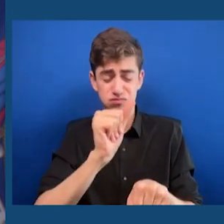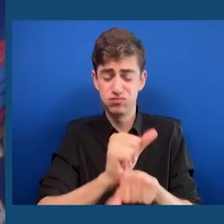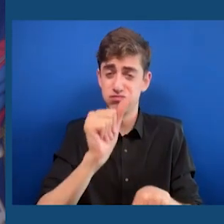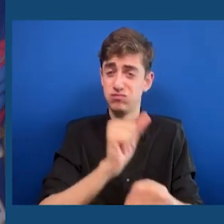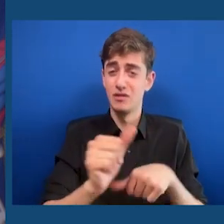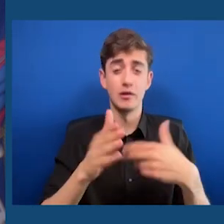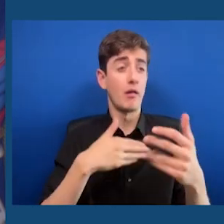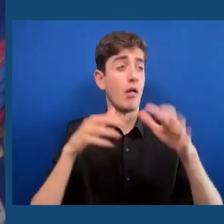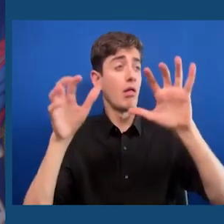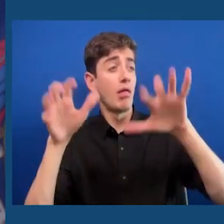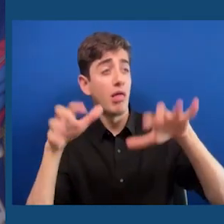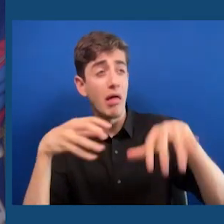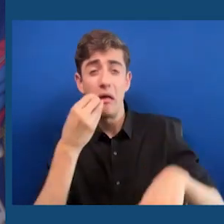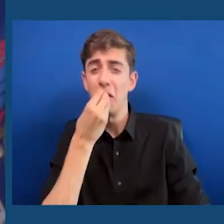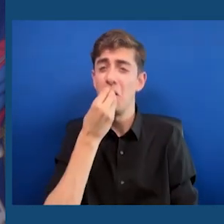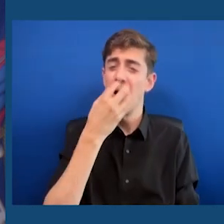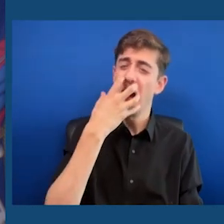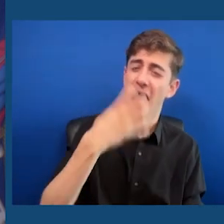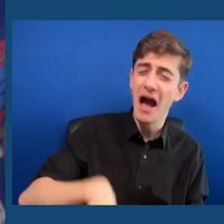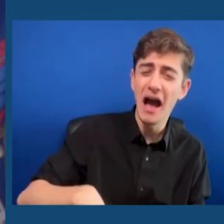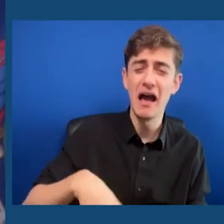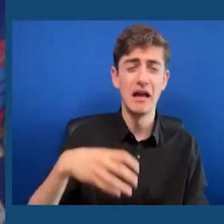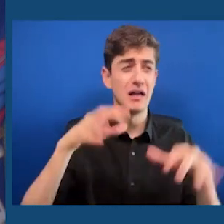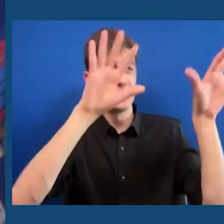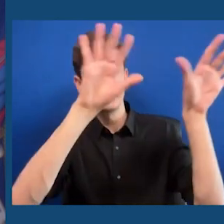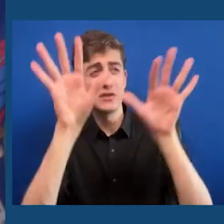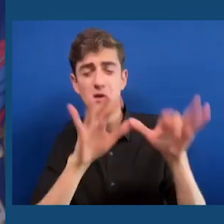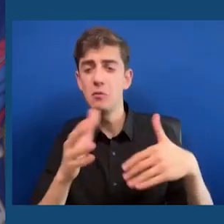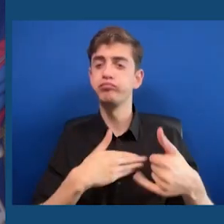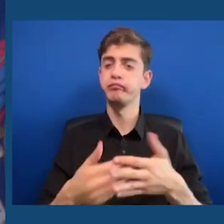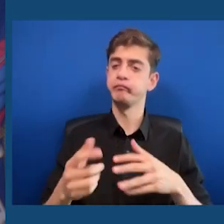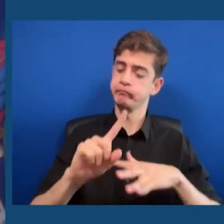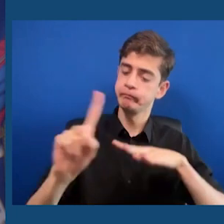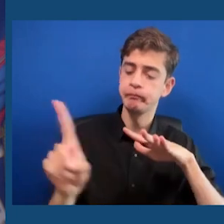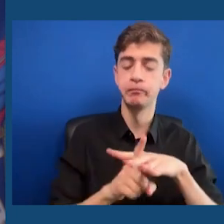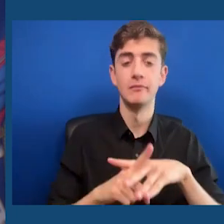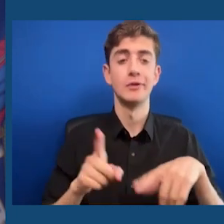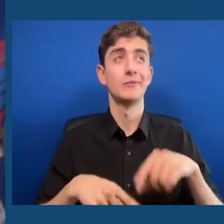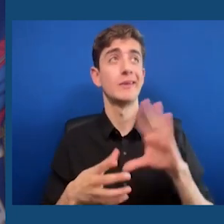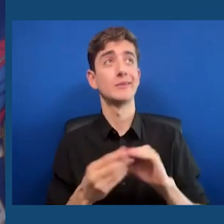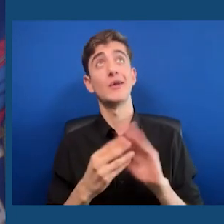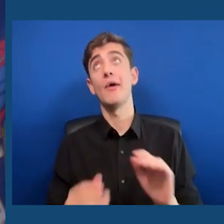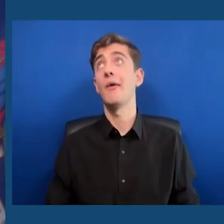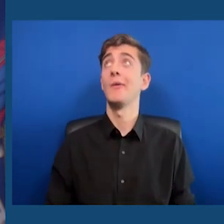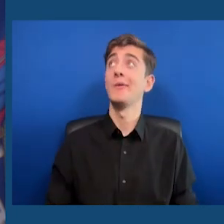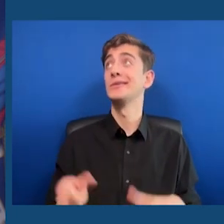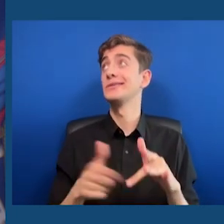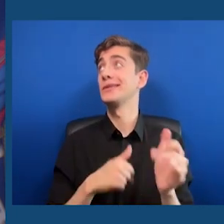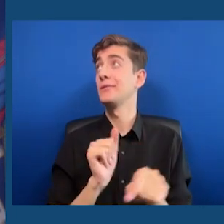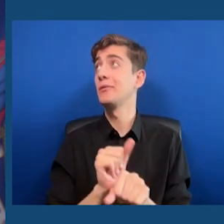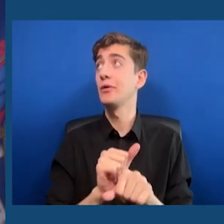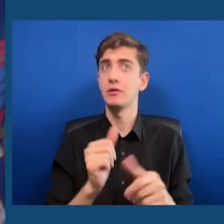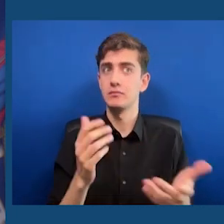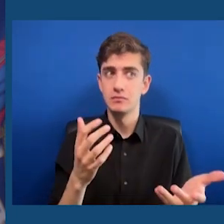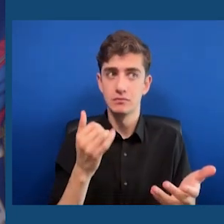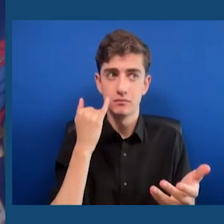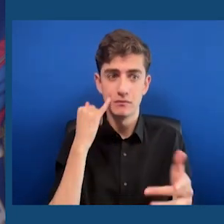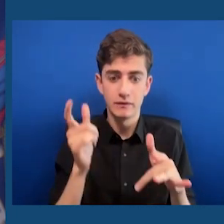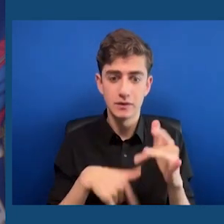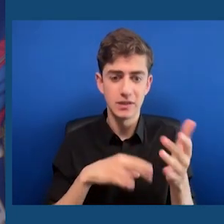just say, I'm going to stay home today, because there are a lot of people who go without what they need that day. So I'm grateful. And I've met thousands